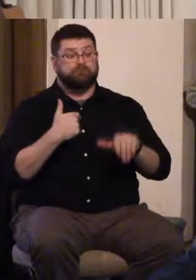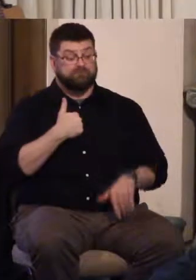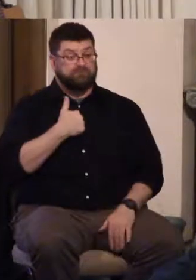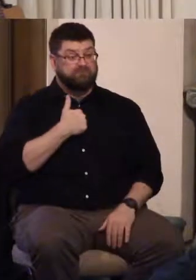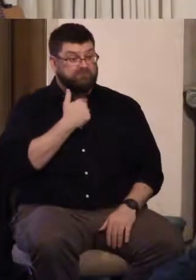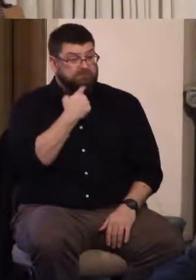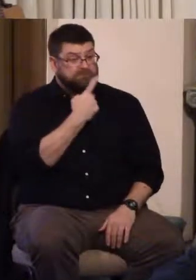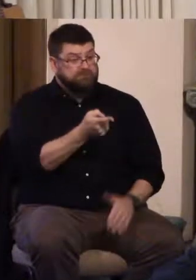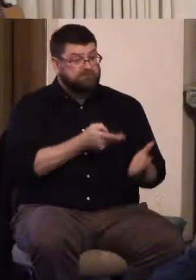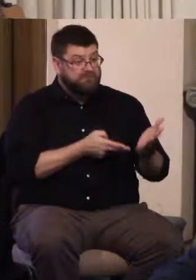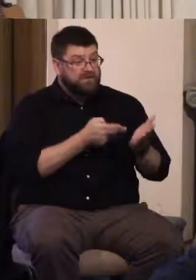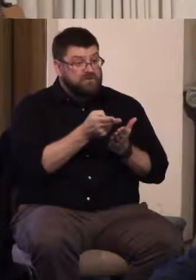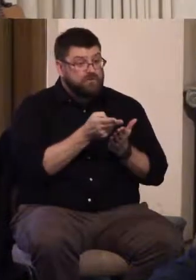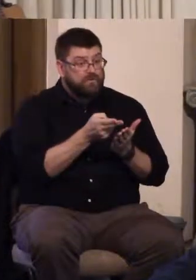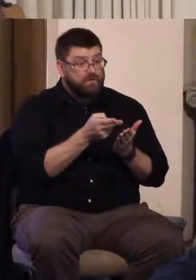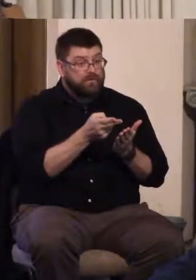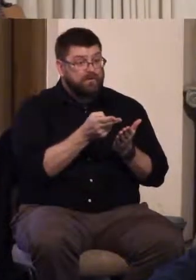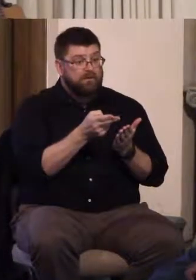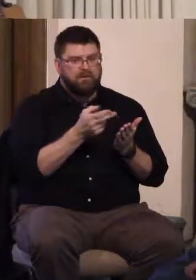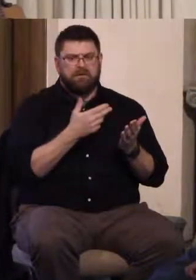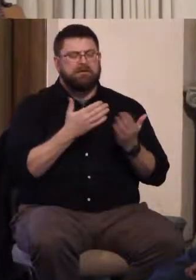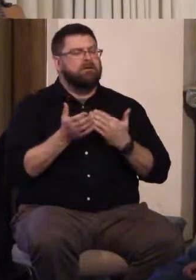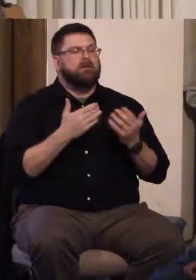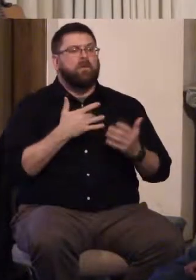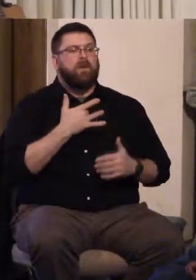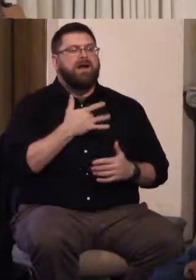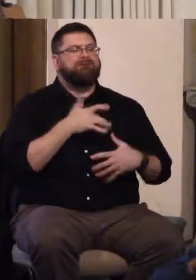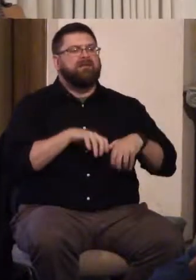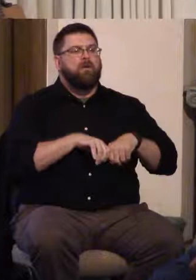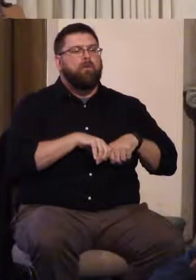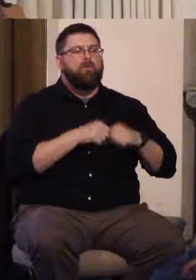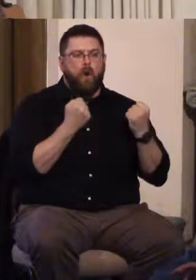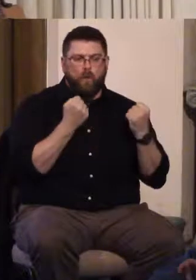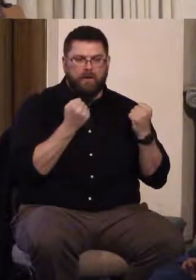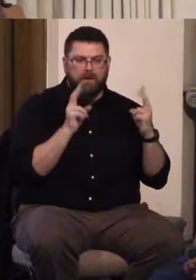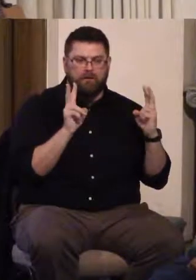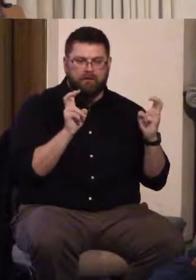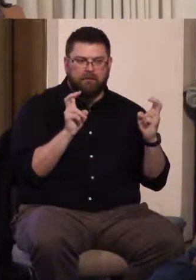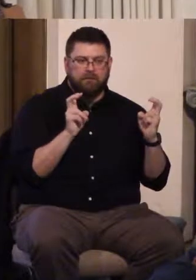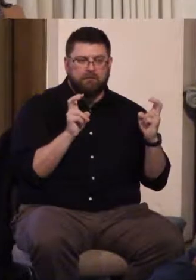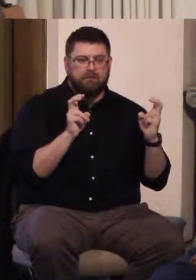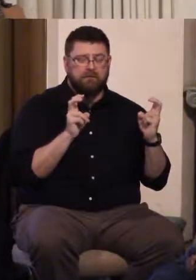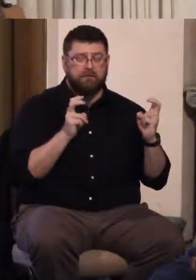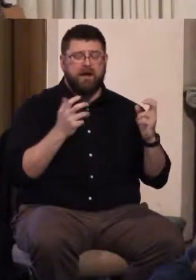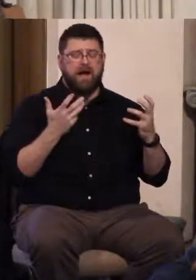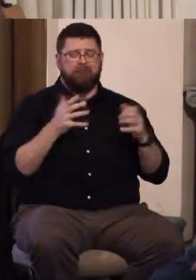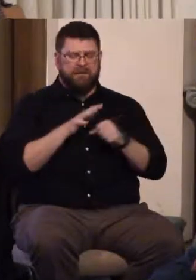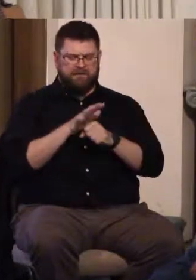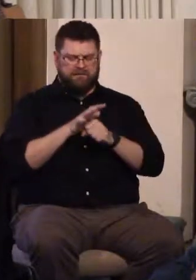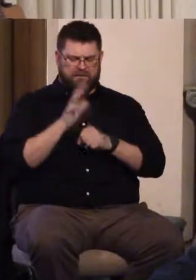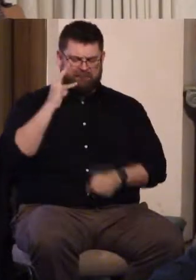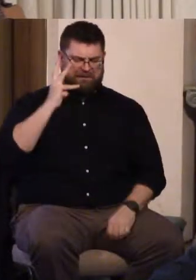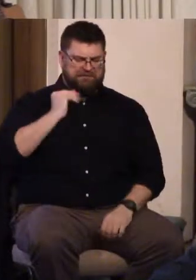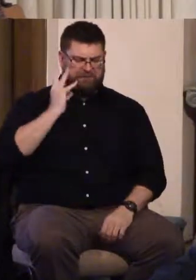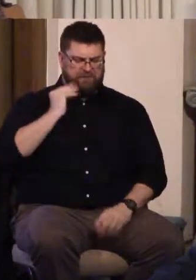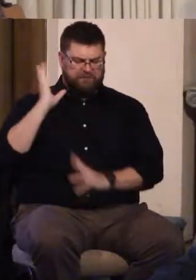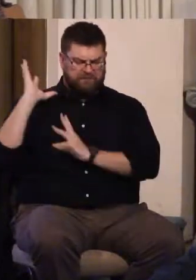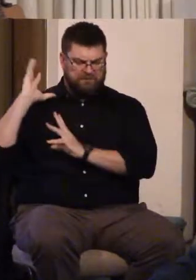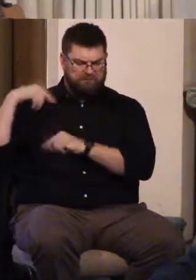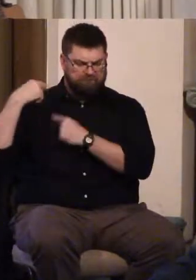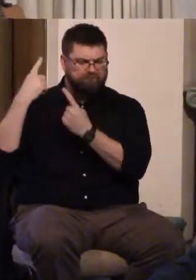Because I'm saying the truth. Even when I feel broken, I've had enough experiences now to